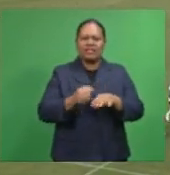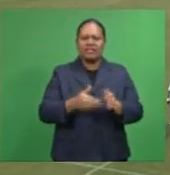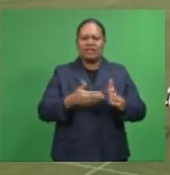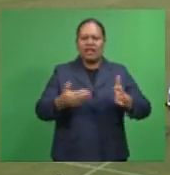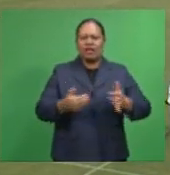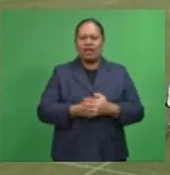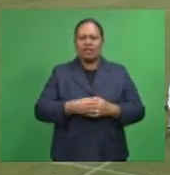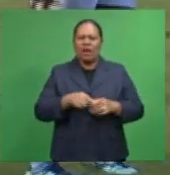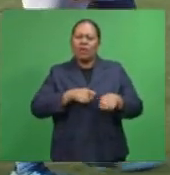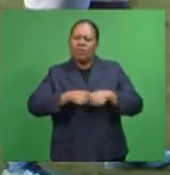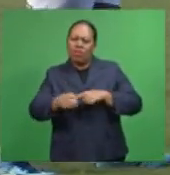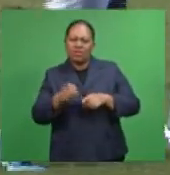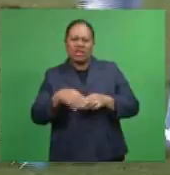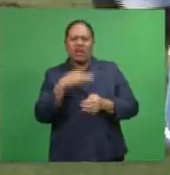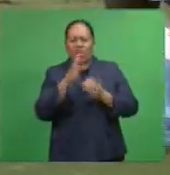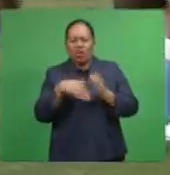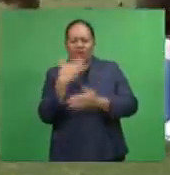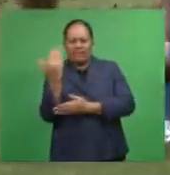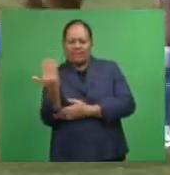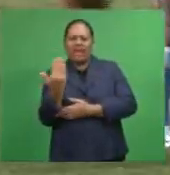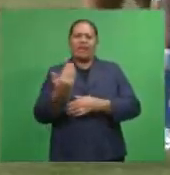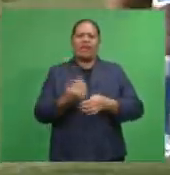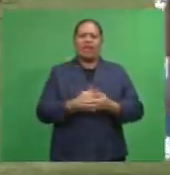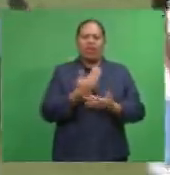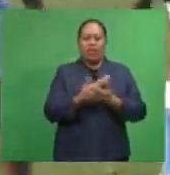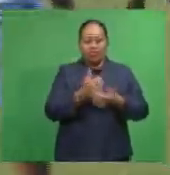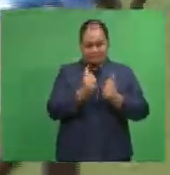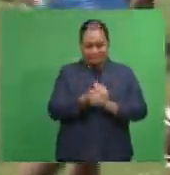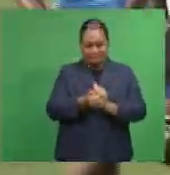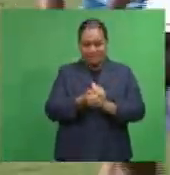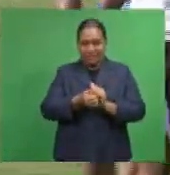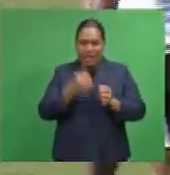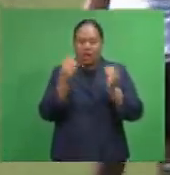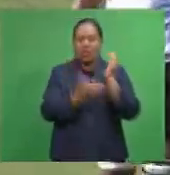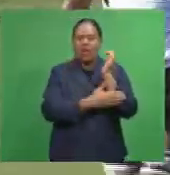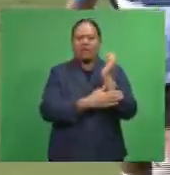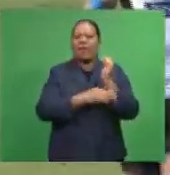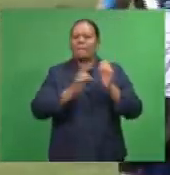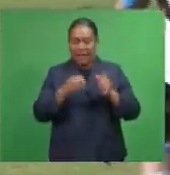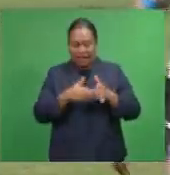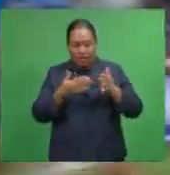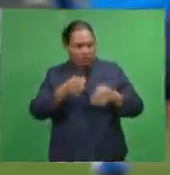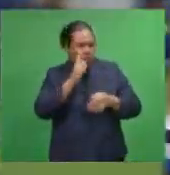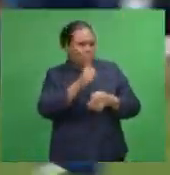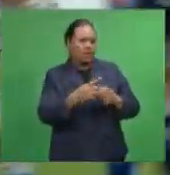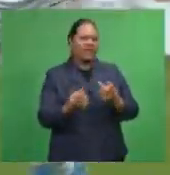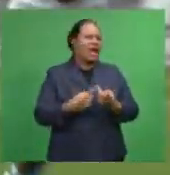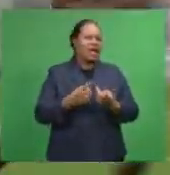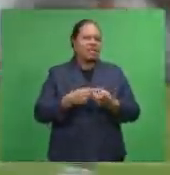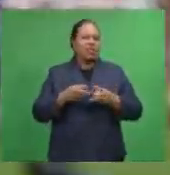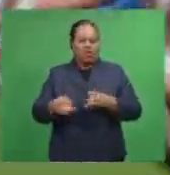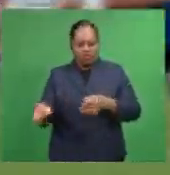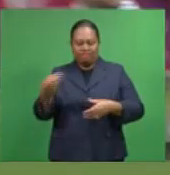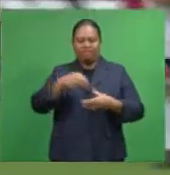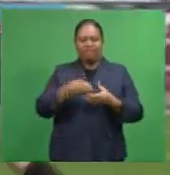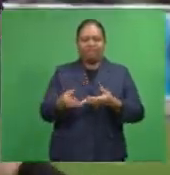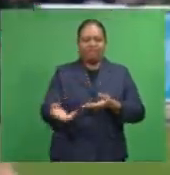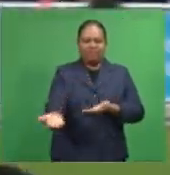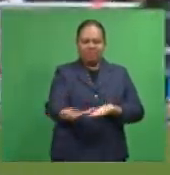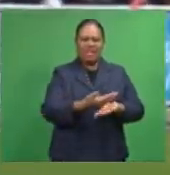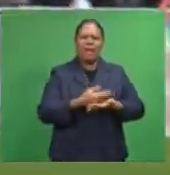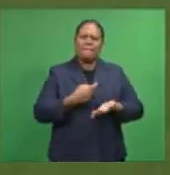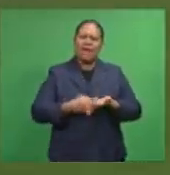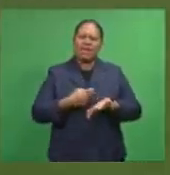heavily reliant on the sport as a source of income are being urged to look at other alternatives. Former Flying Fijians rep Saramai Mbai